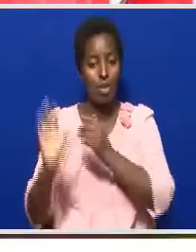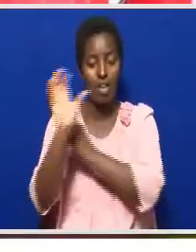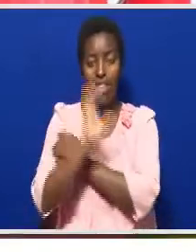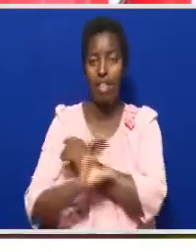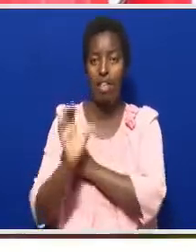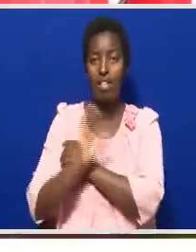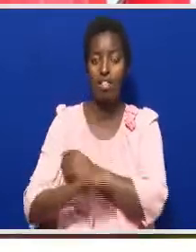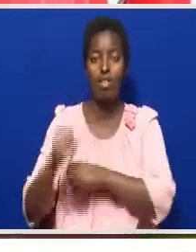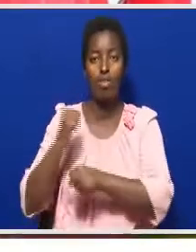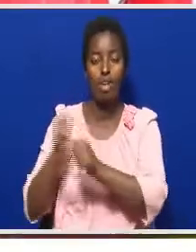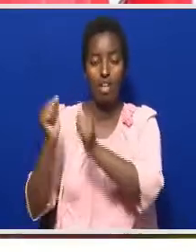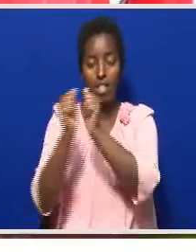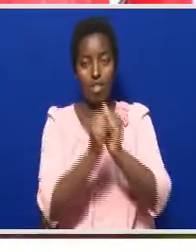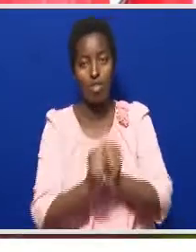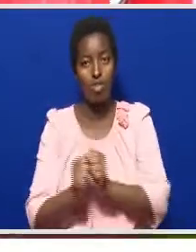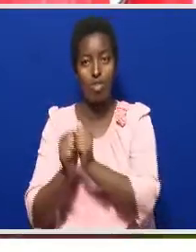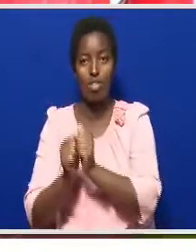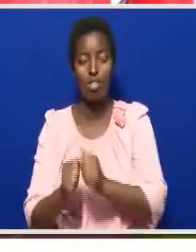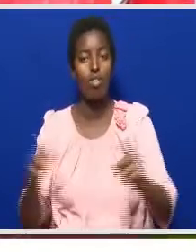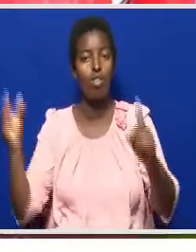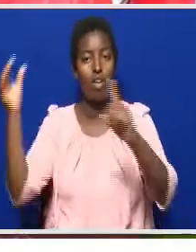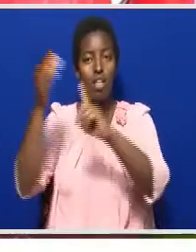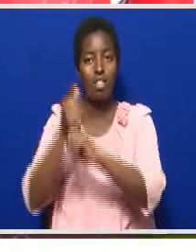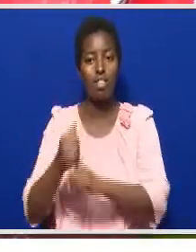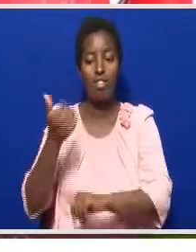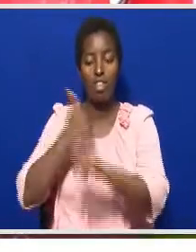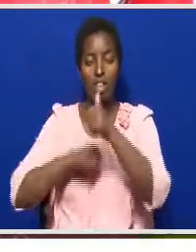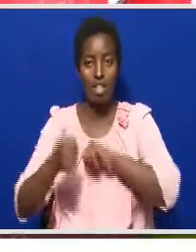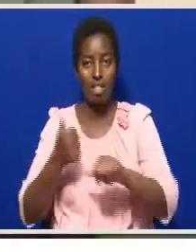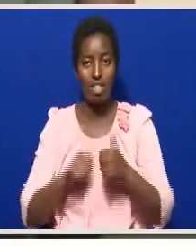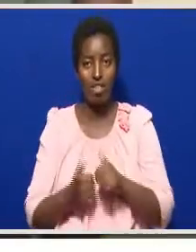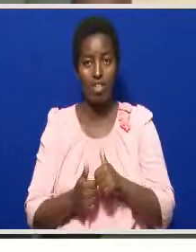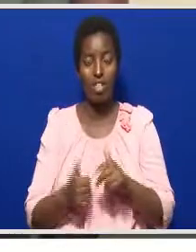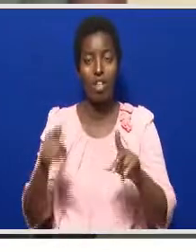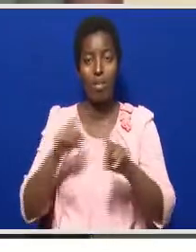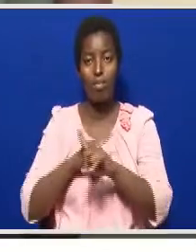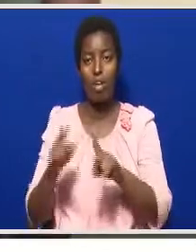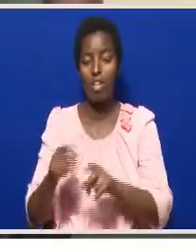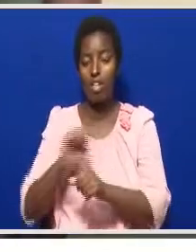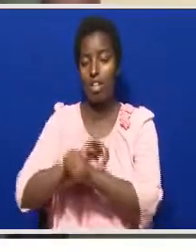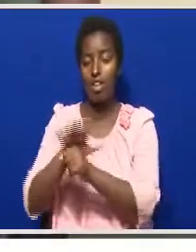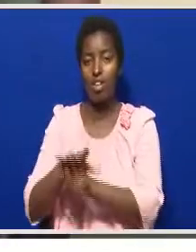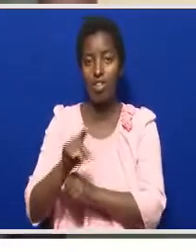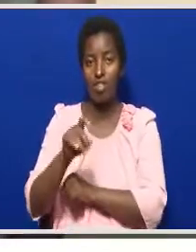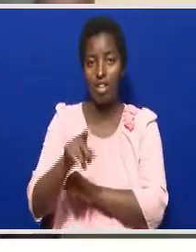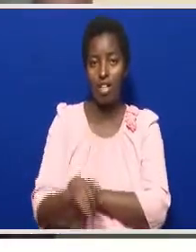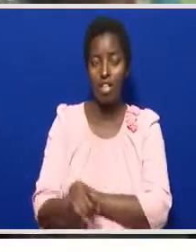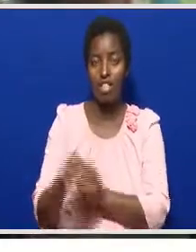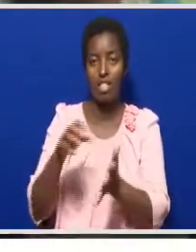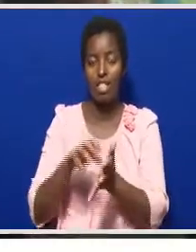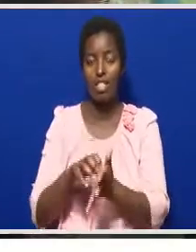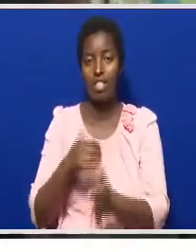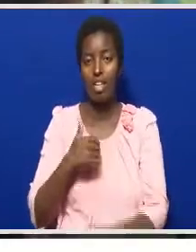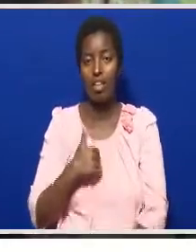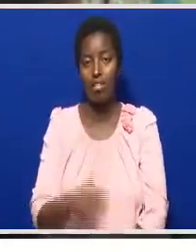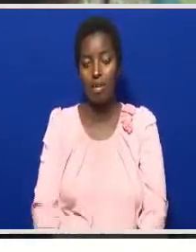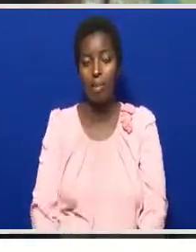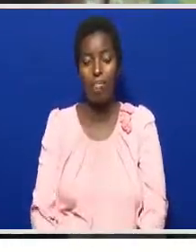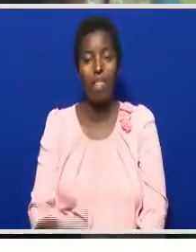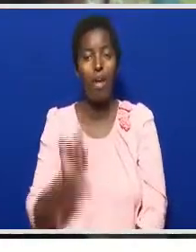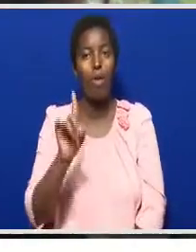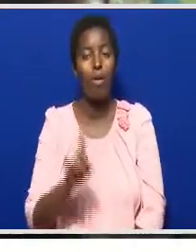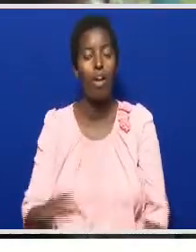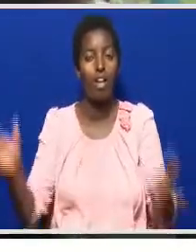to partner with them in order to achieve this activity despite the COVID-19 pandemic. One of the